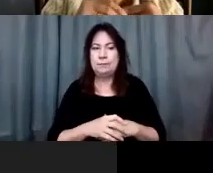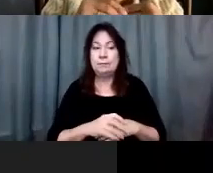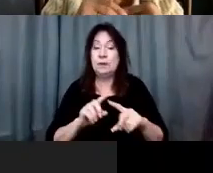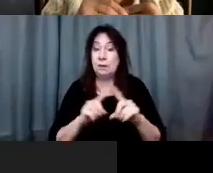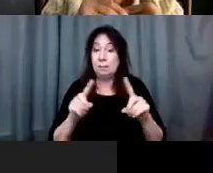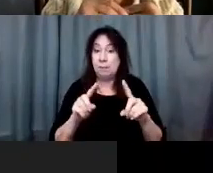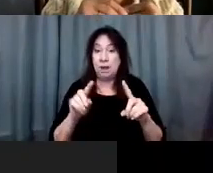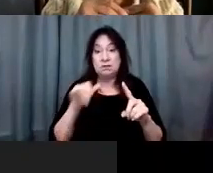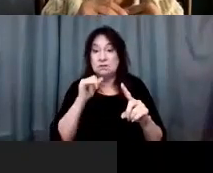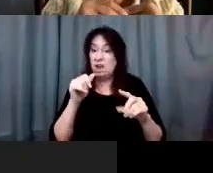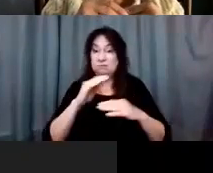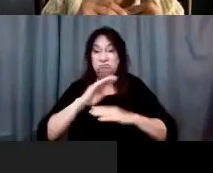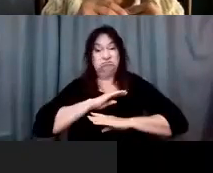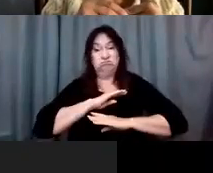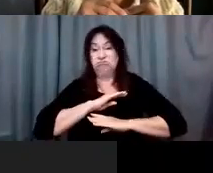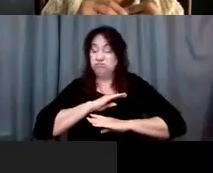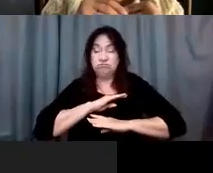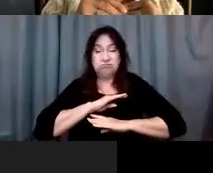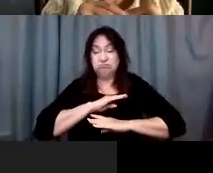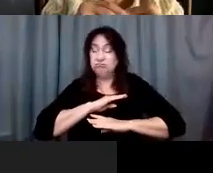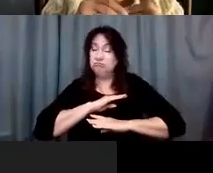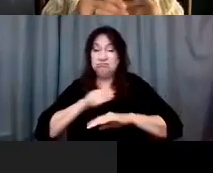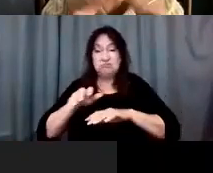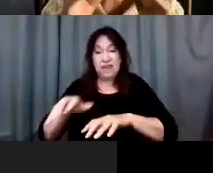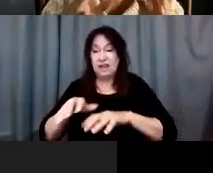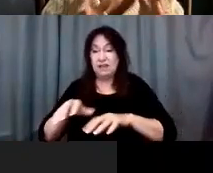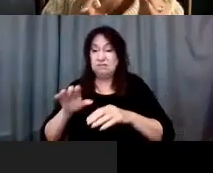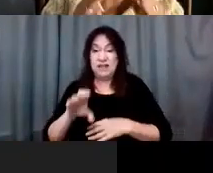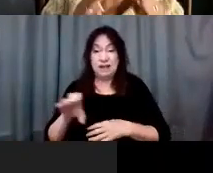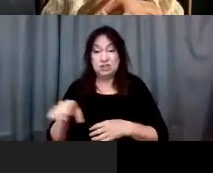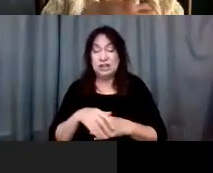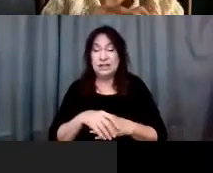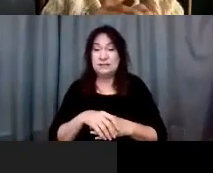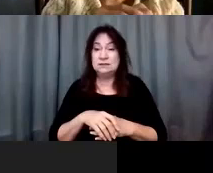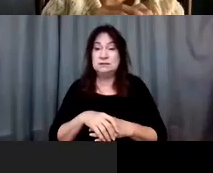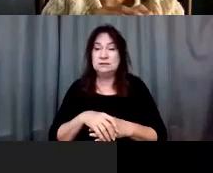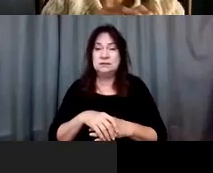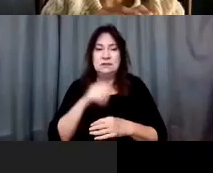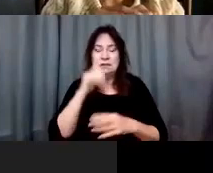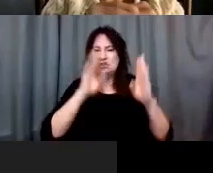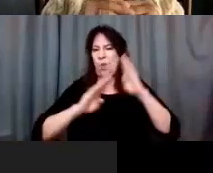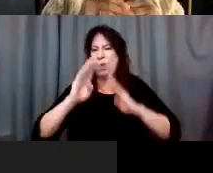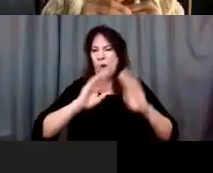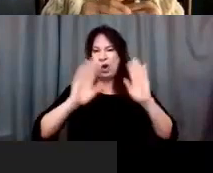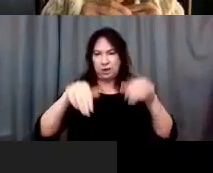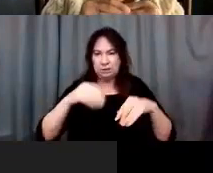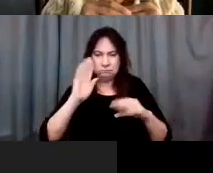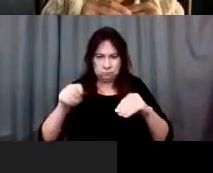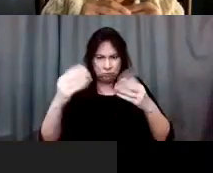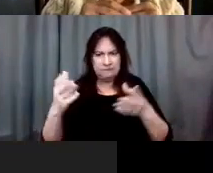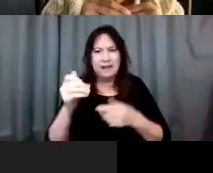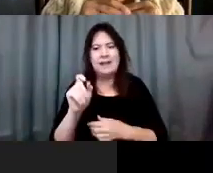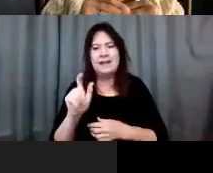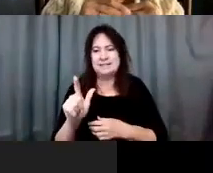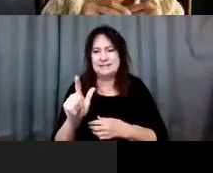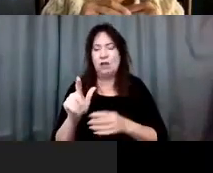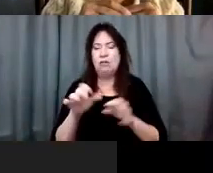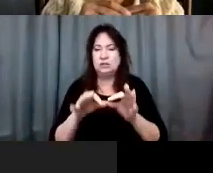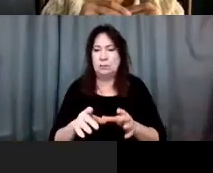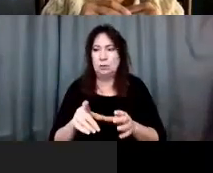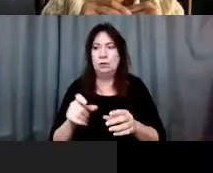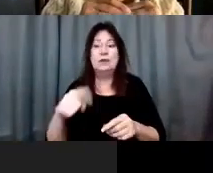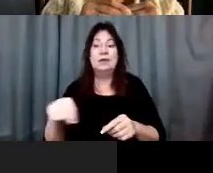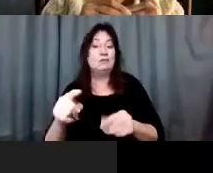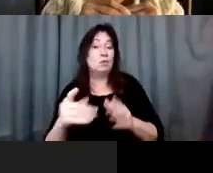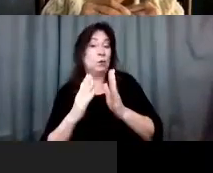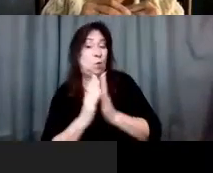that's not adequate for you, there is no guilt or worries about that. They will provide ASL with a request